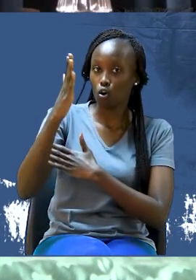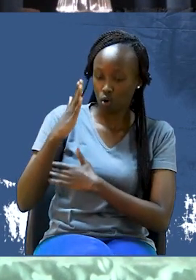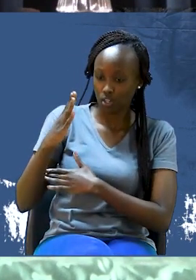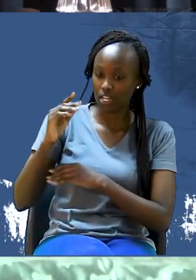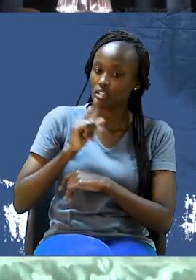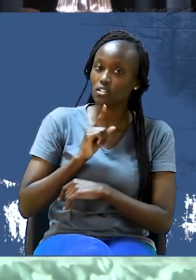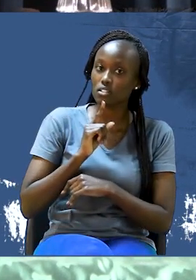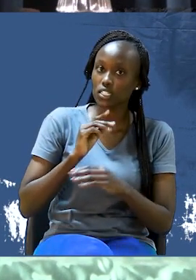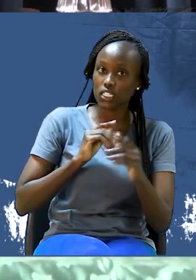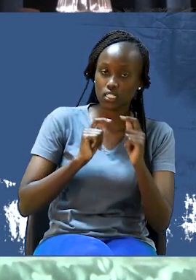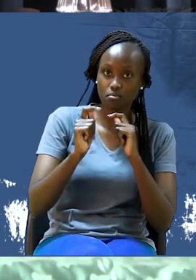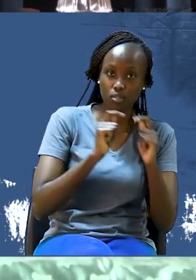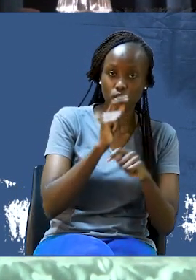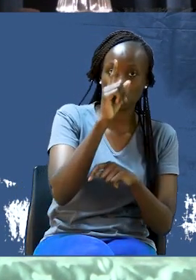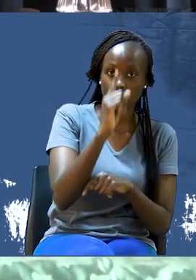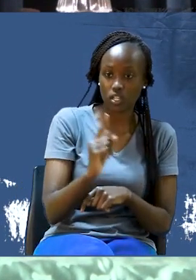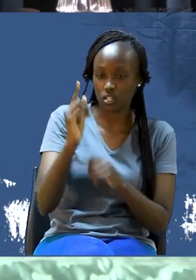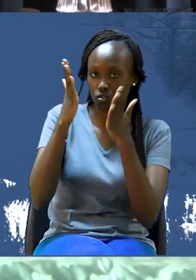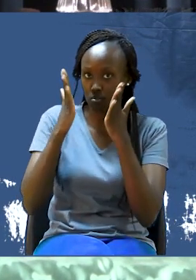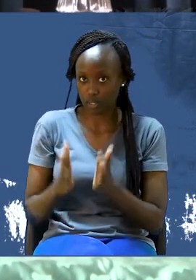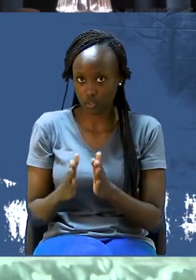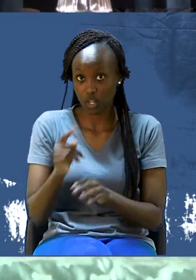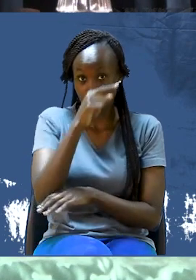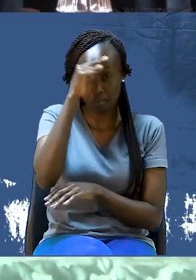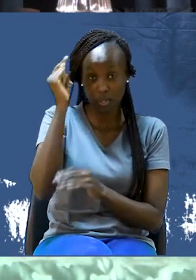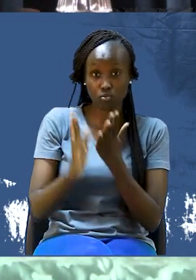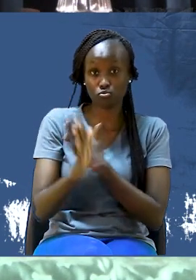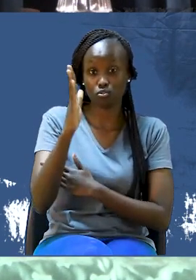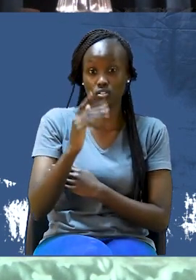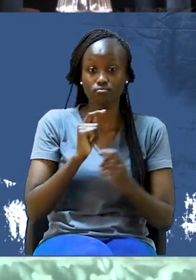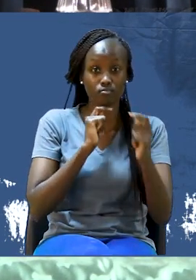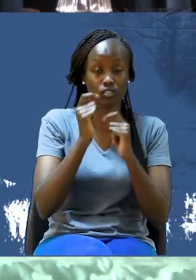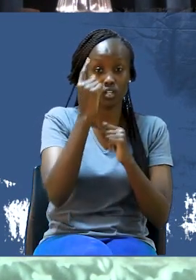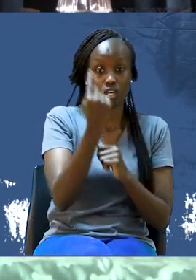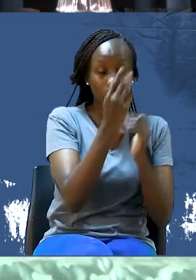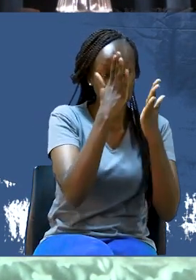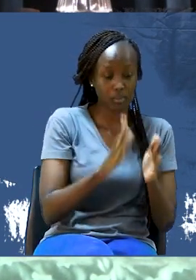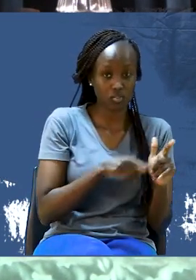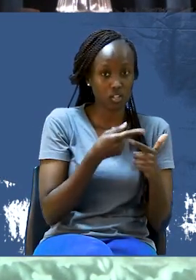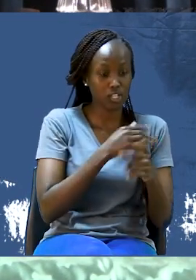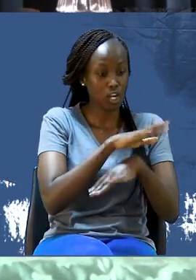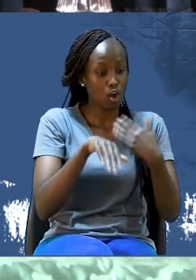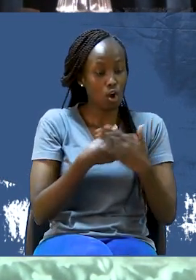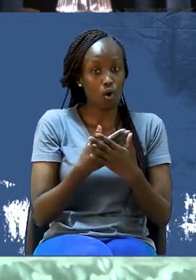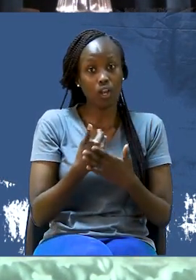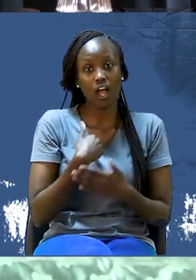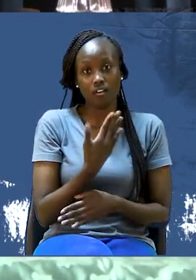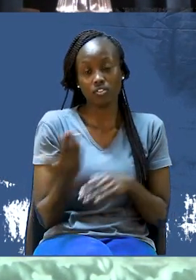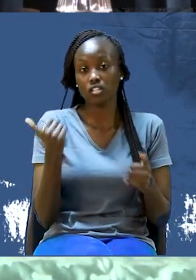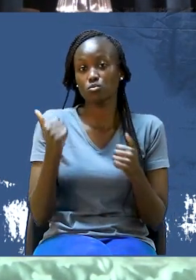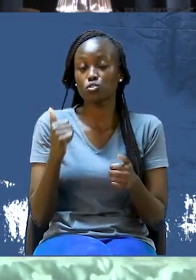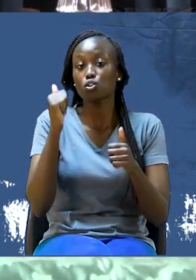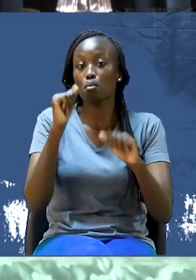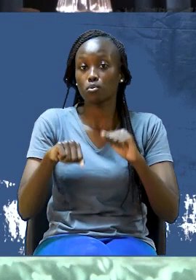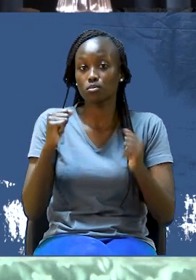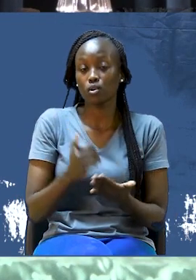every one of us. And because he speaks to each and every one of us, we all have something that we can contribute to the building of